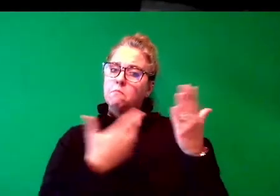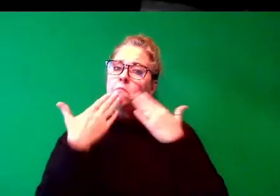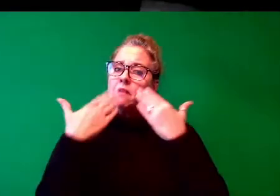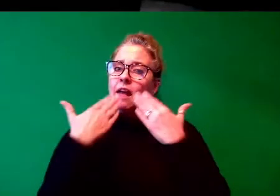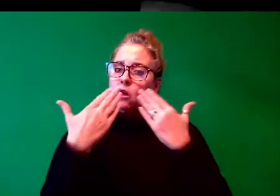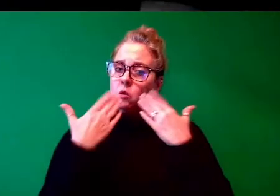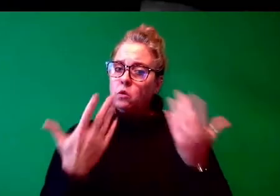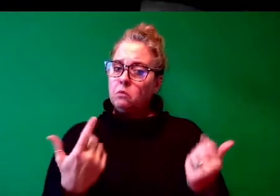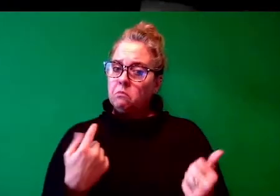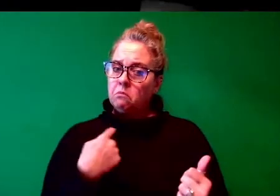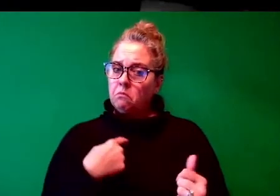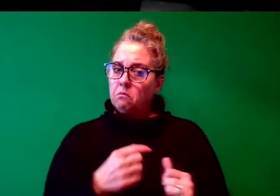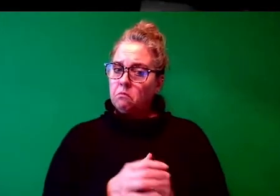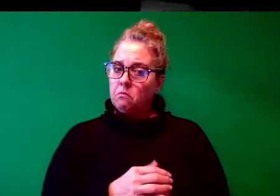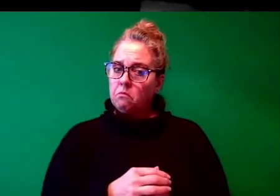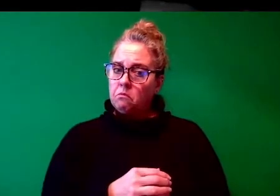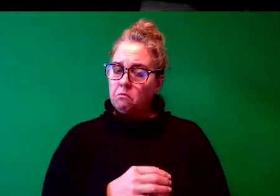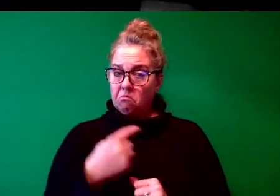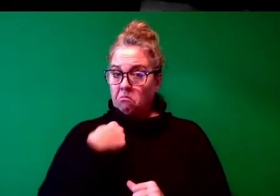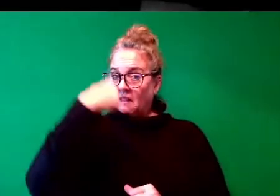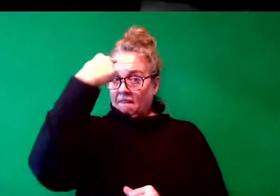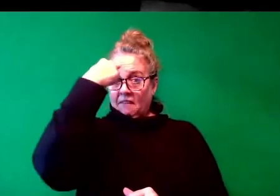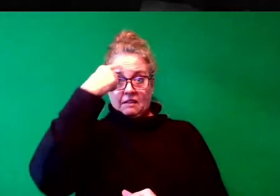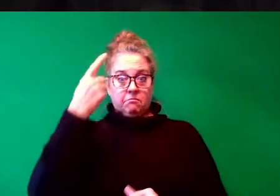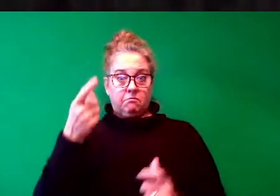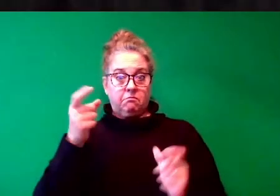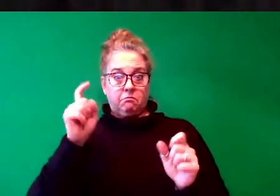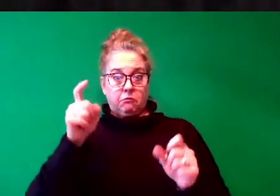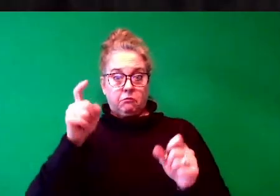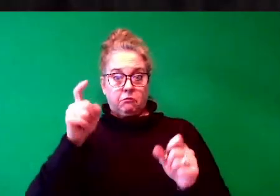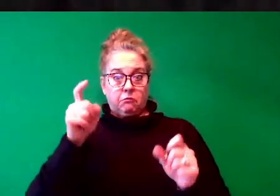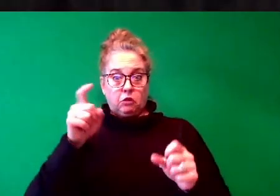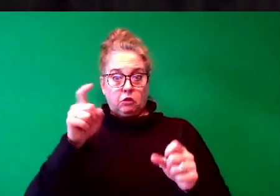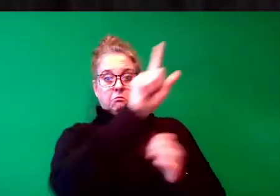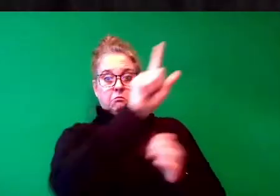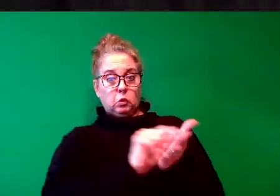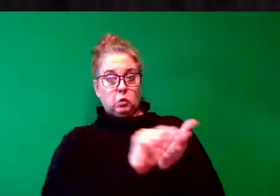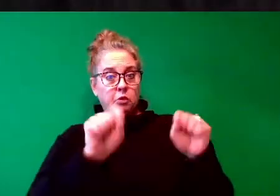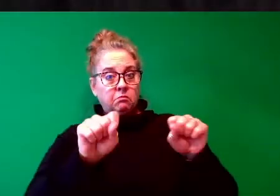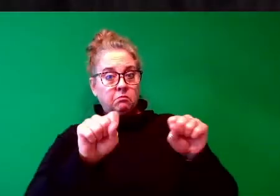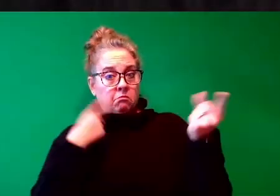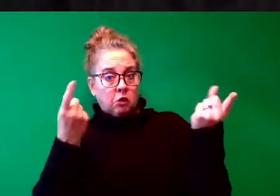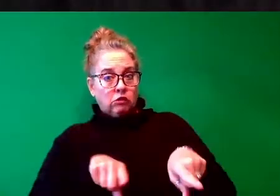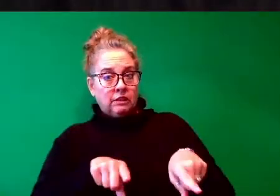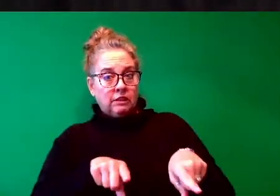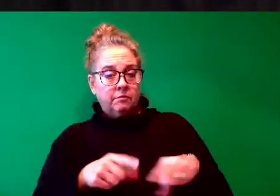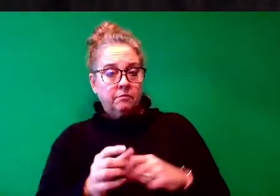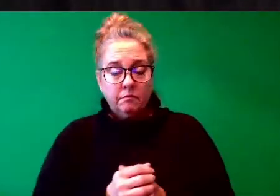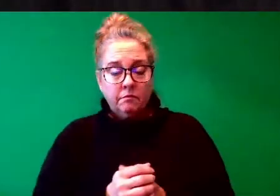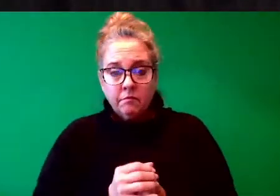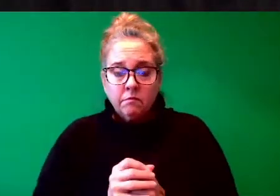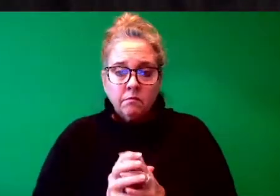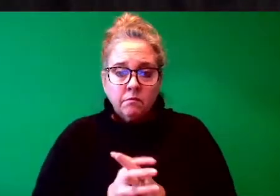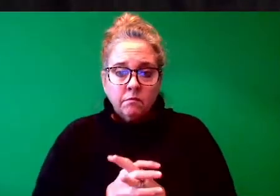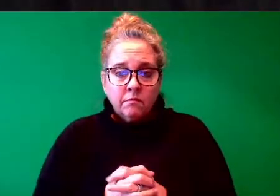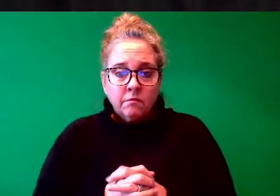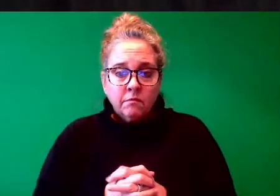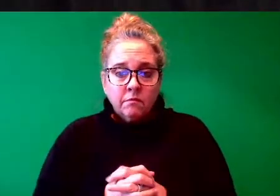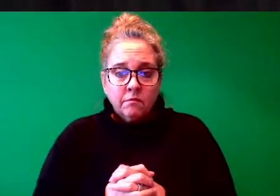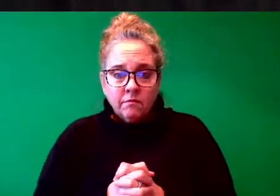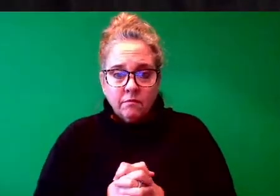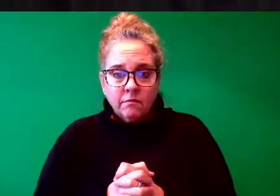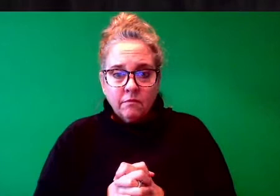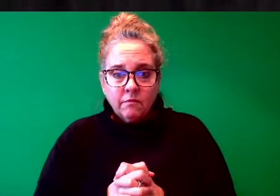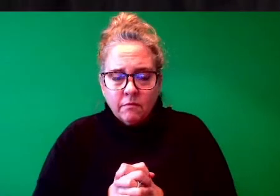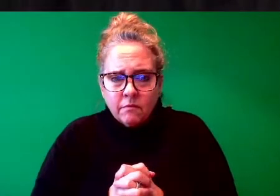be sent to the Gazette. I'll respect your wife. Yeah, Susan may have a choice on